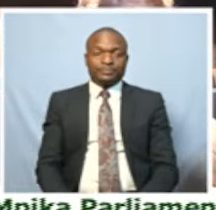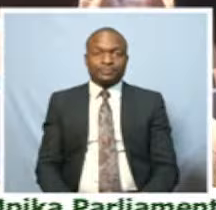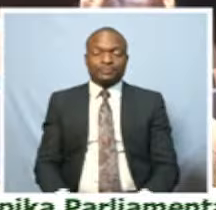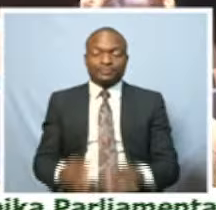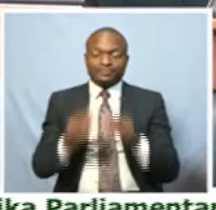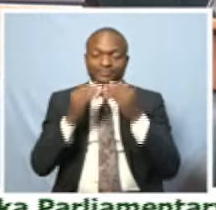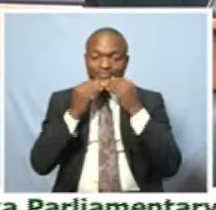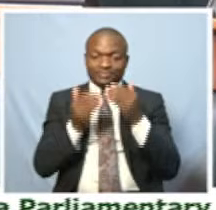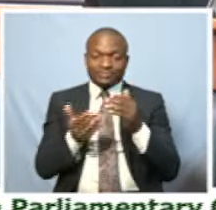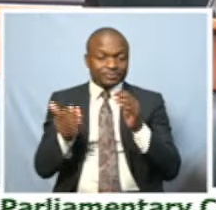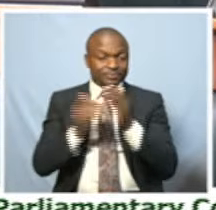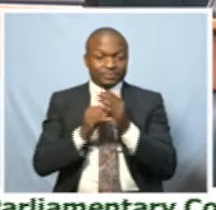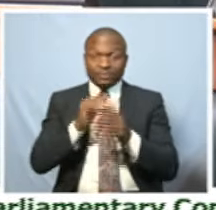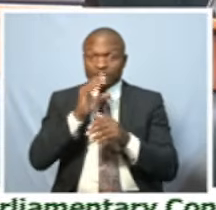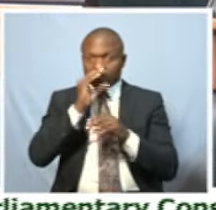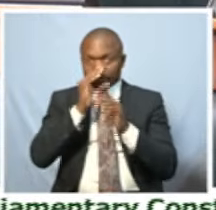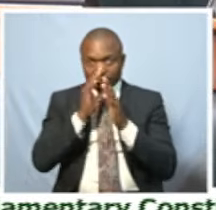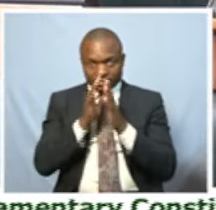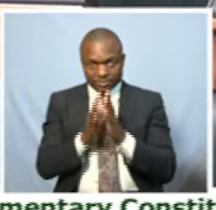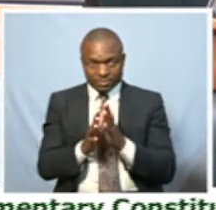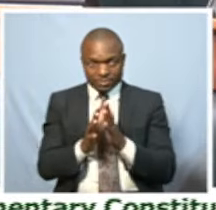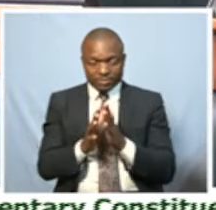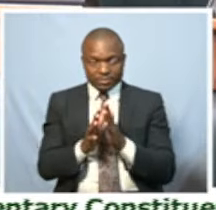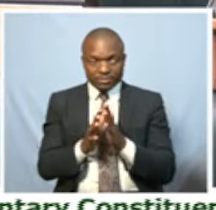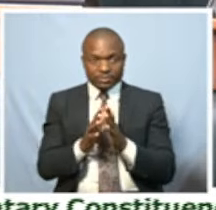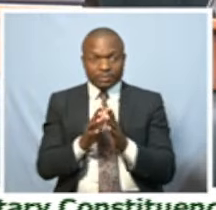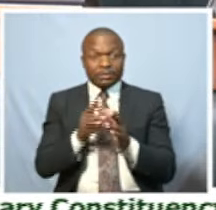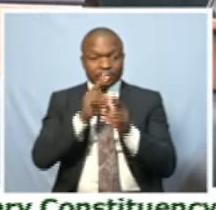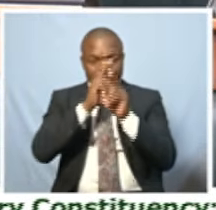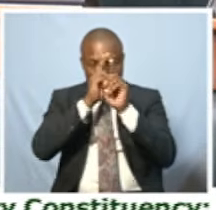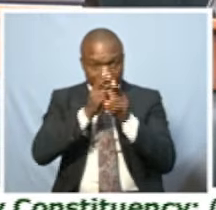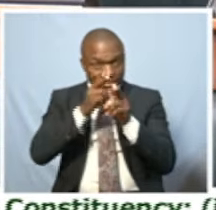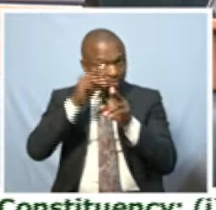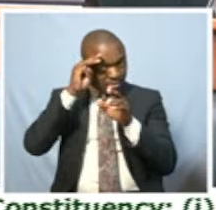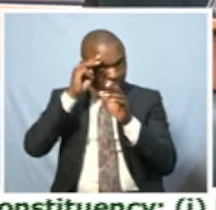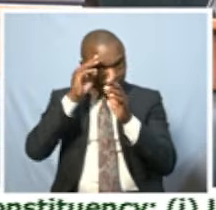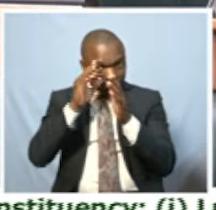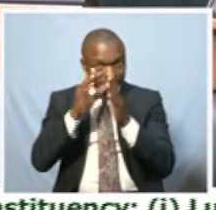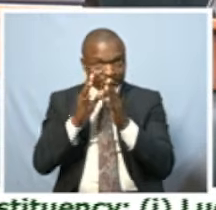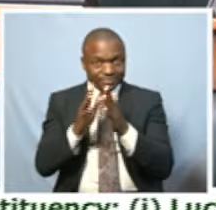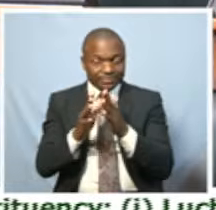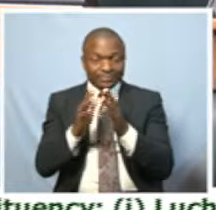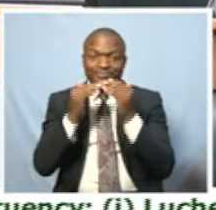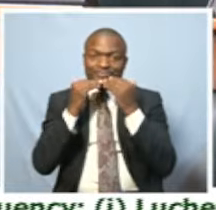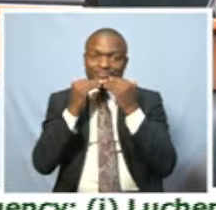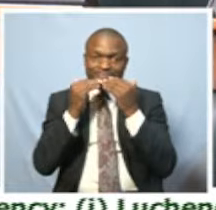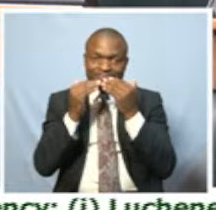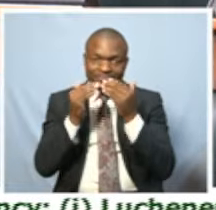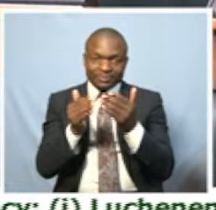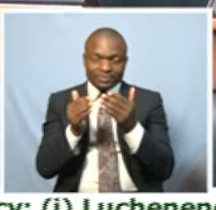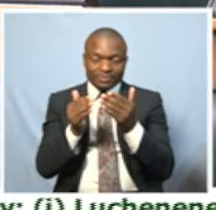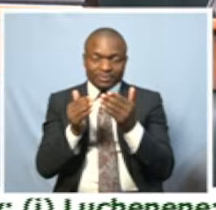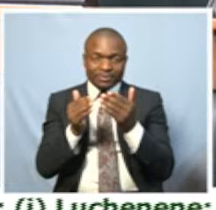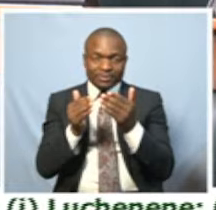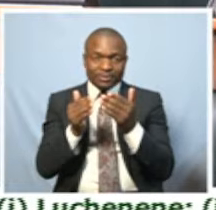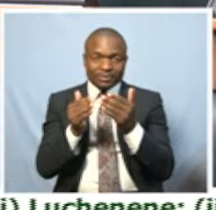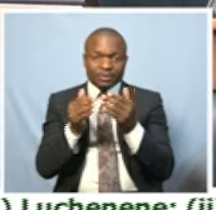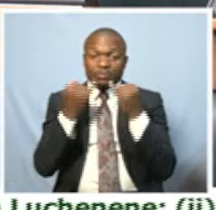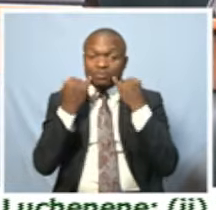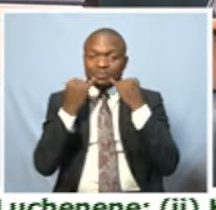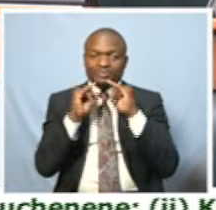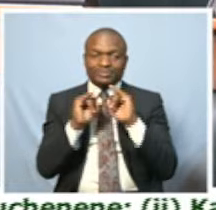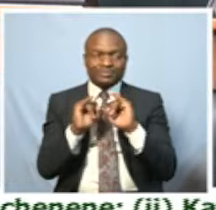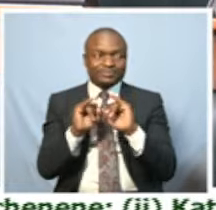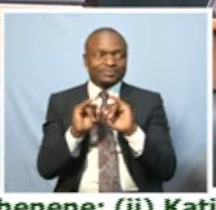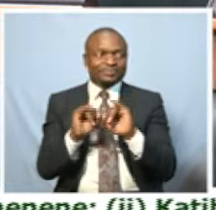I'm grateful once again, Mr. Speaker, to you and the Honorable Minister. Thank you so much for that information.